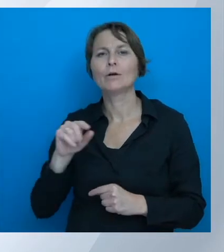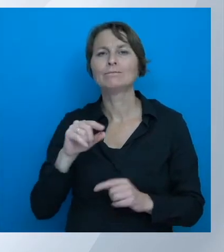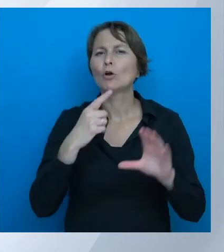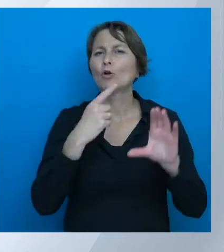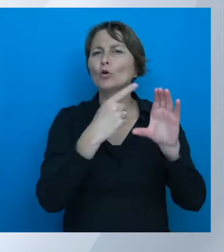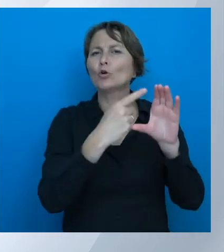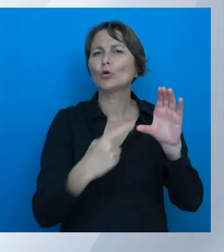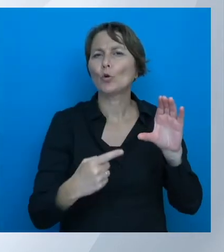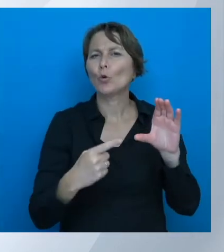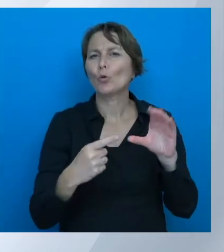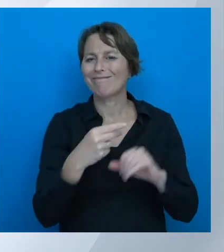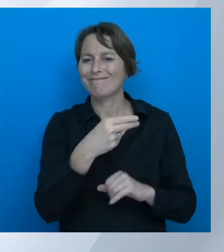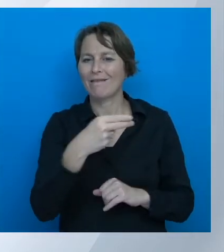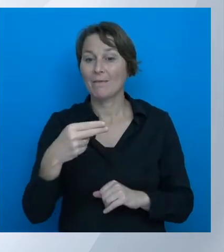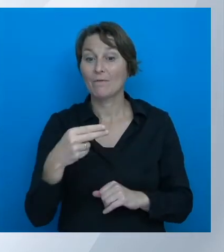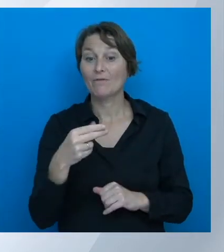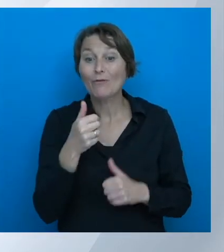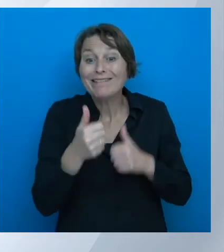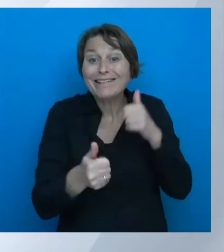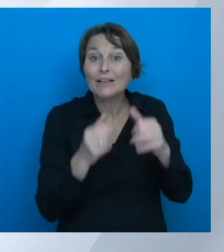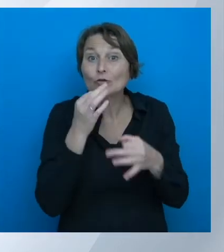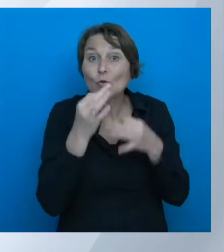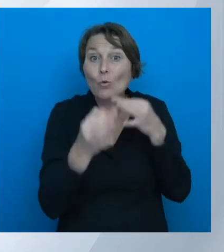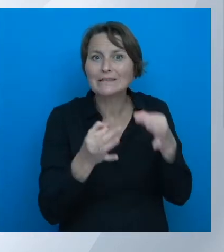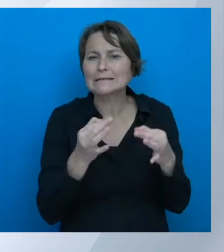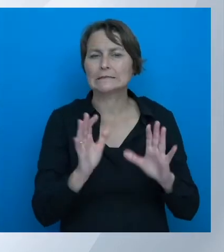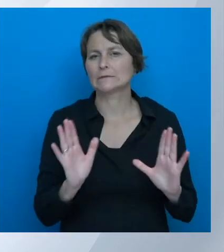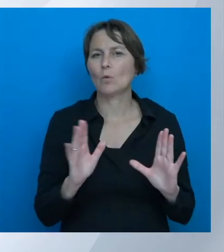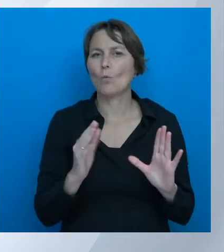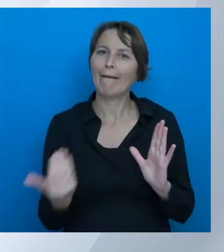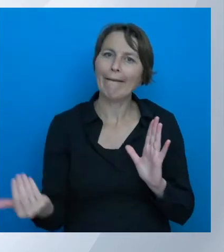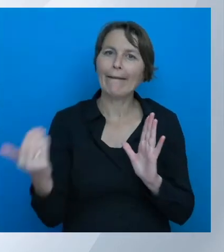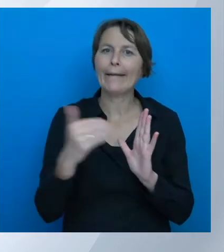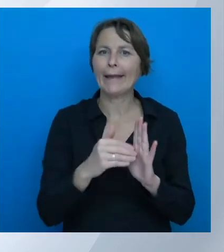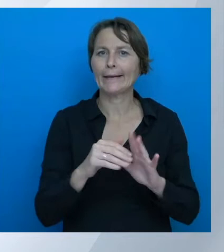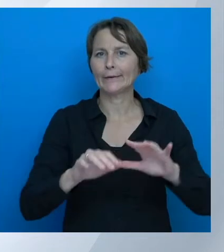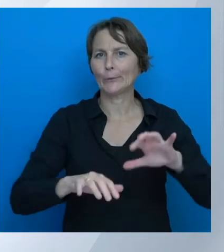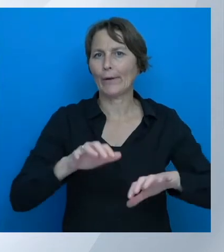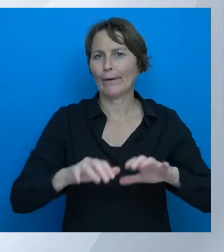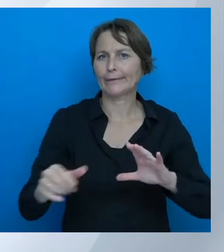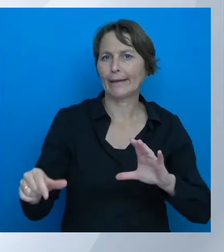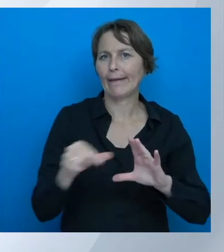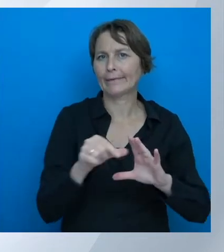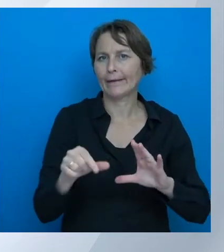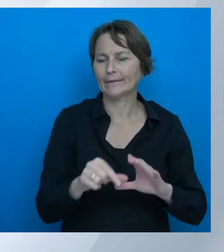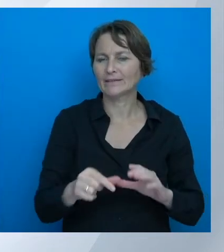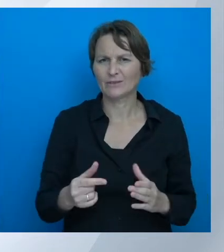have. And how do we add something to a queue? Well,